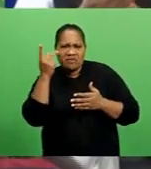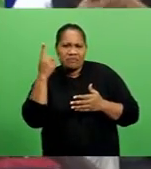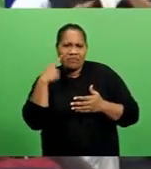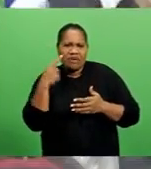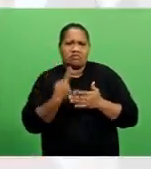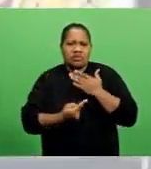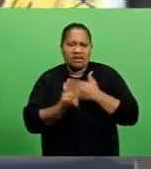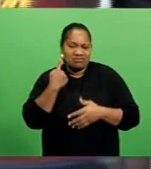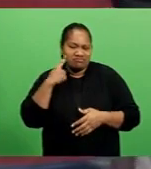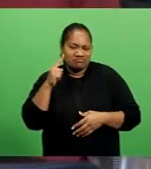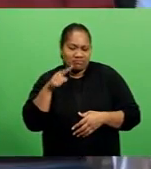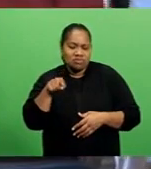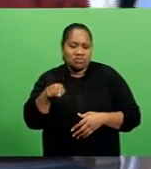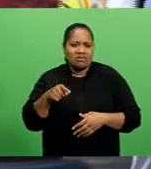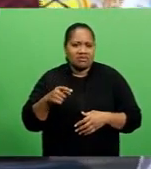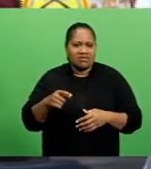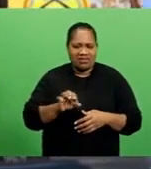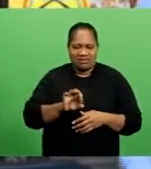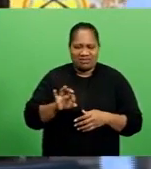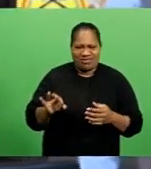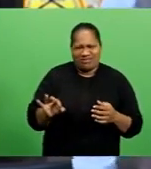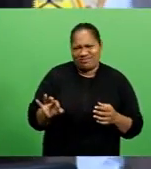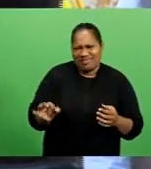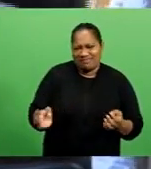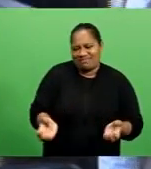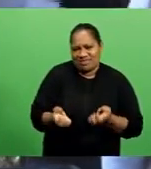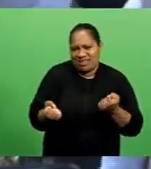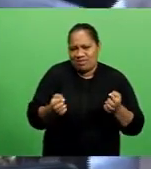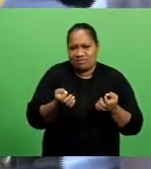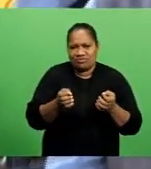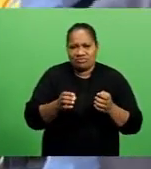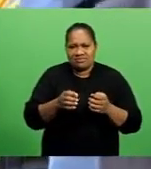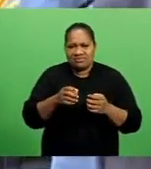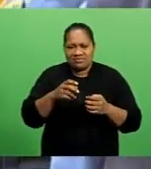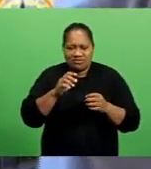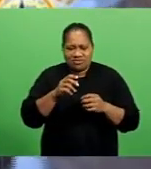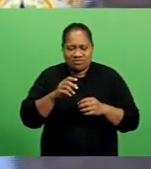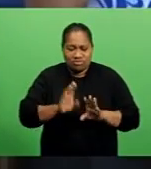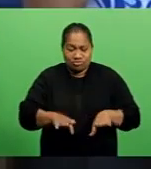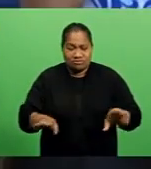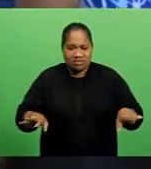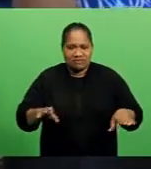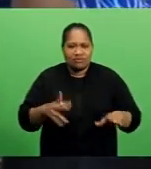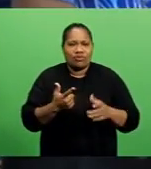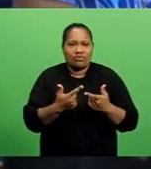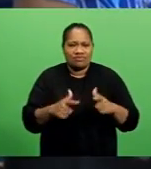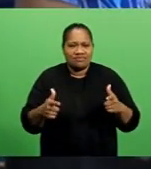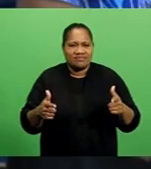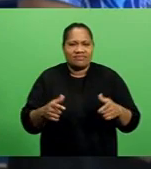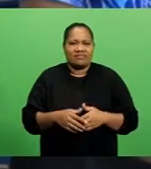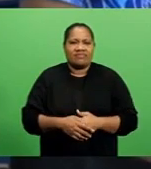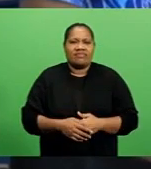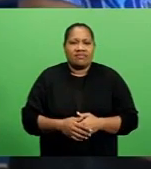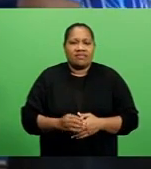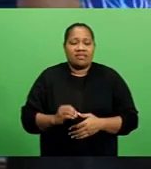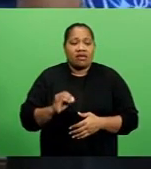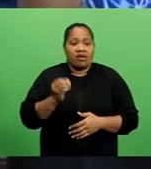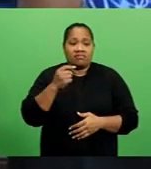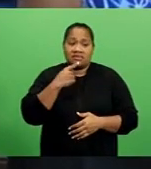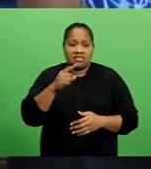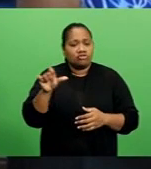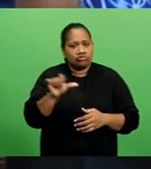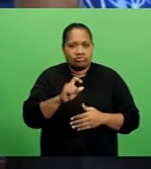children to learn Hindi. He adds language needs to be learnt from the primary level to keep it alive. The Indian High Commission today handed